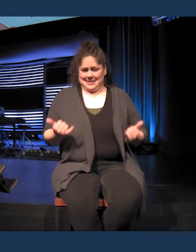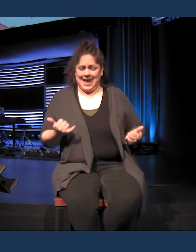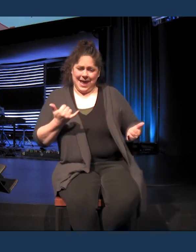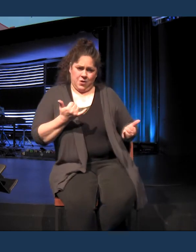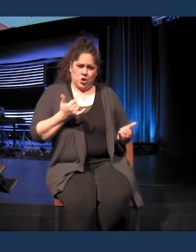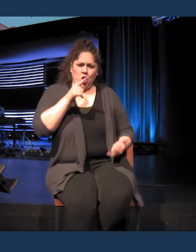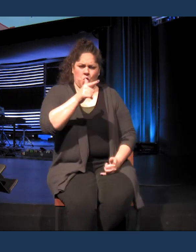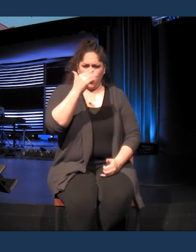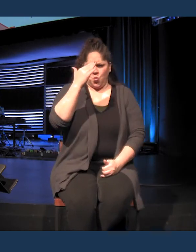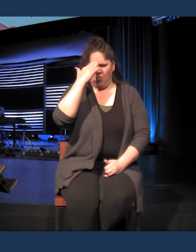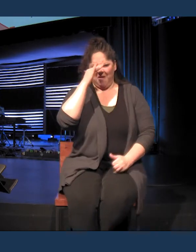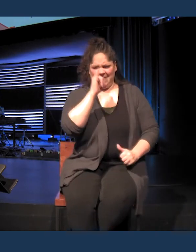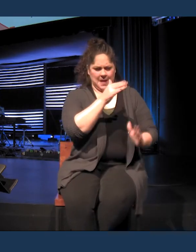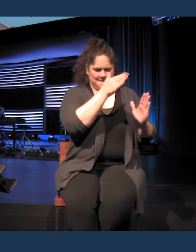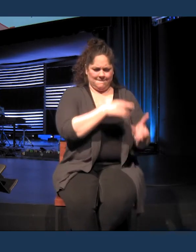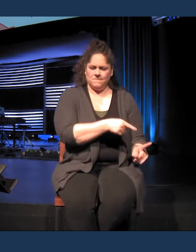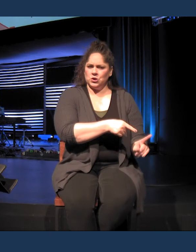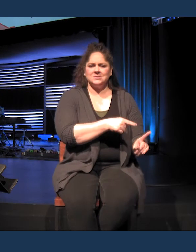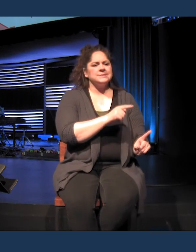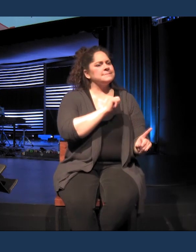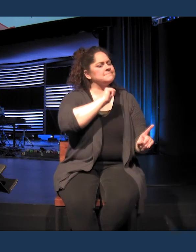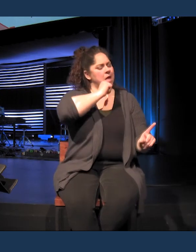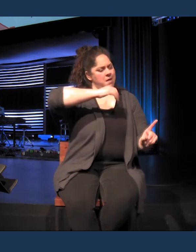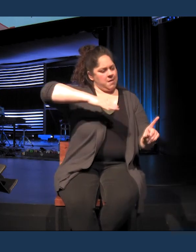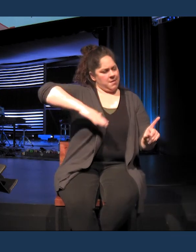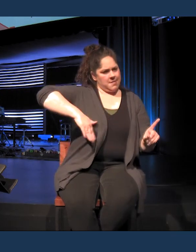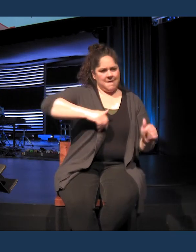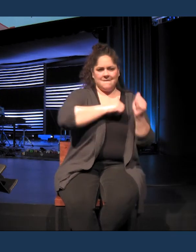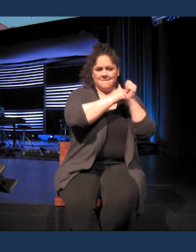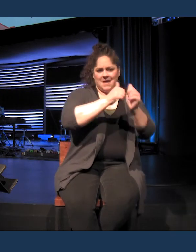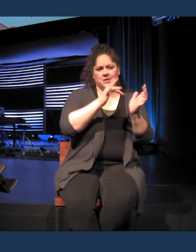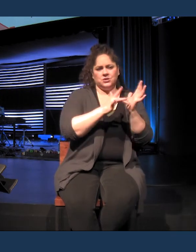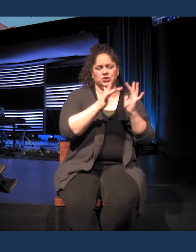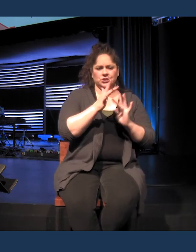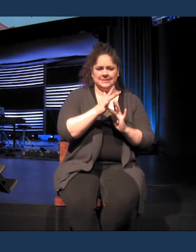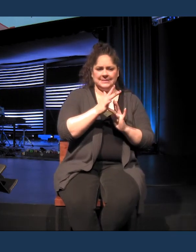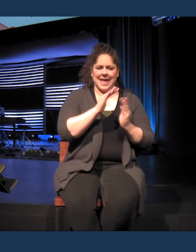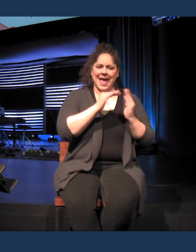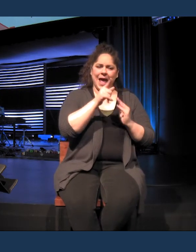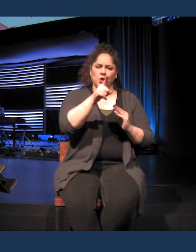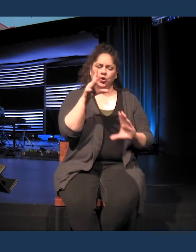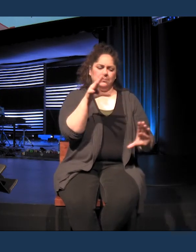a follower of Jesus? And how could you be part of their story?